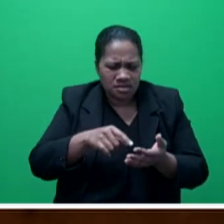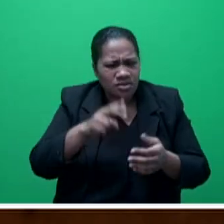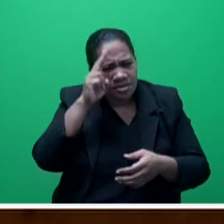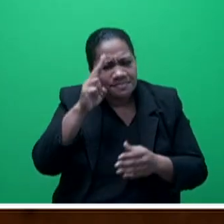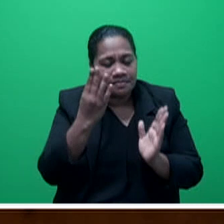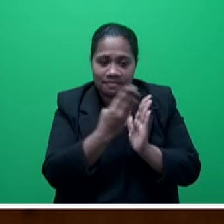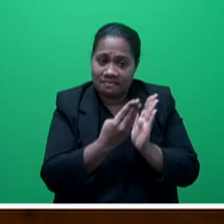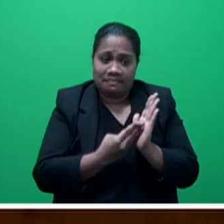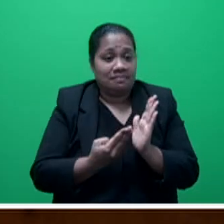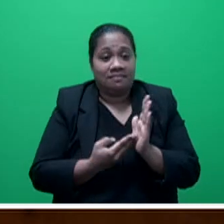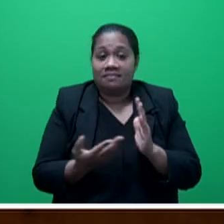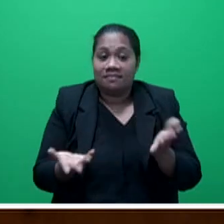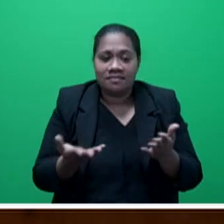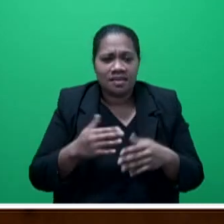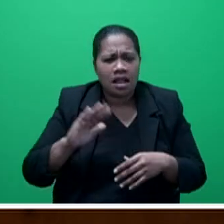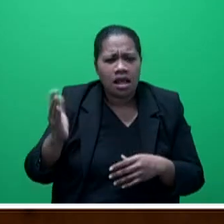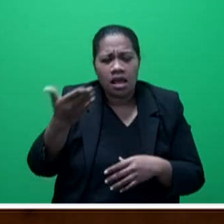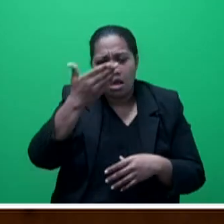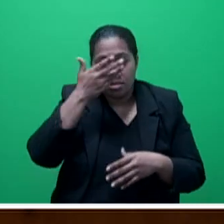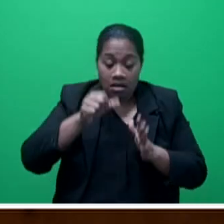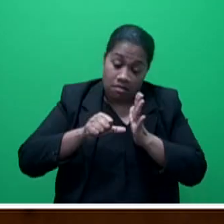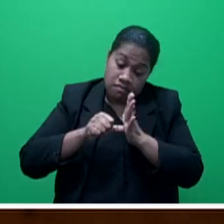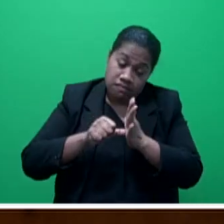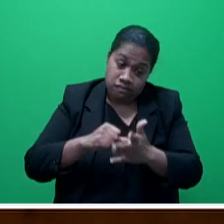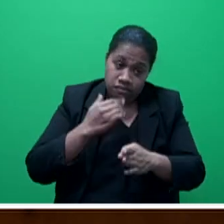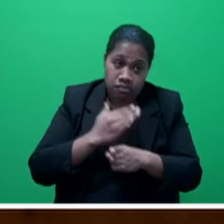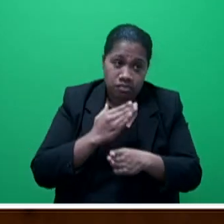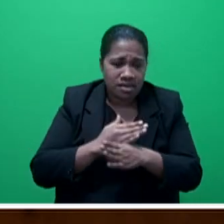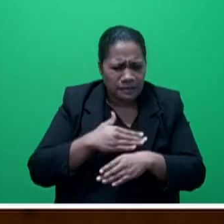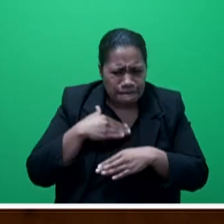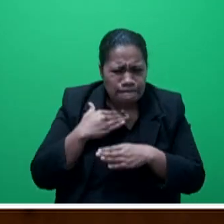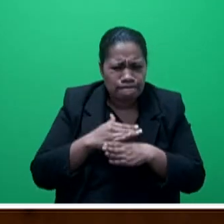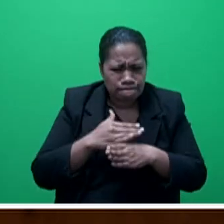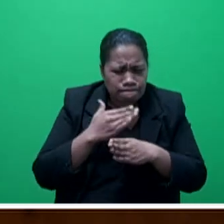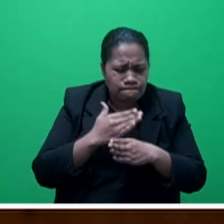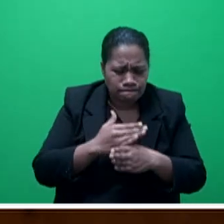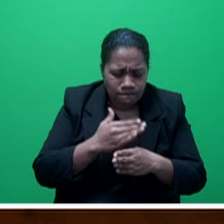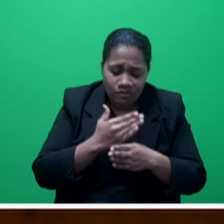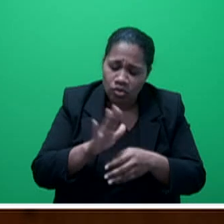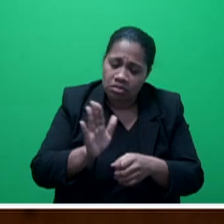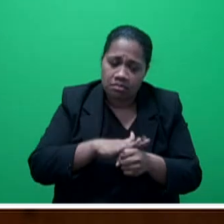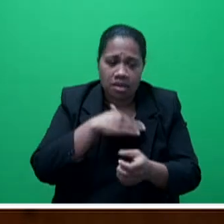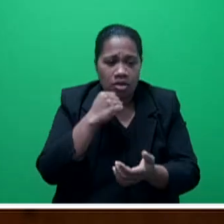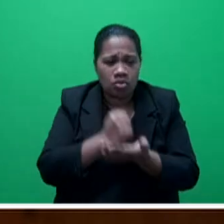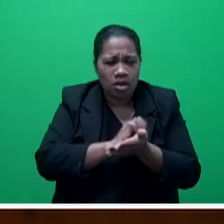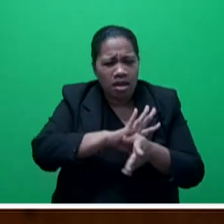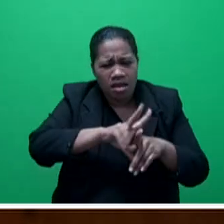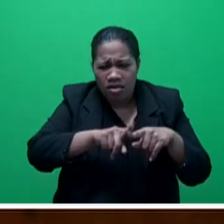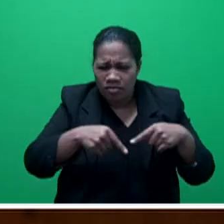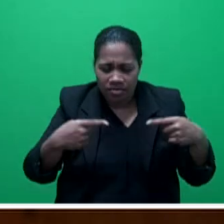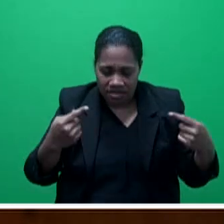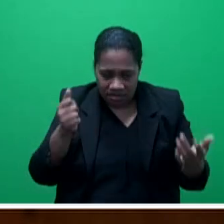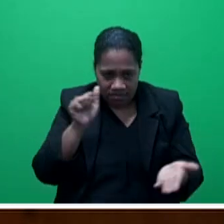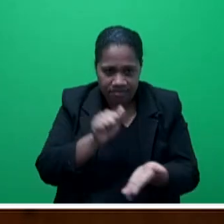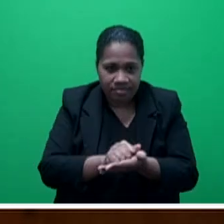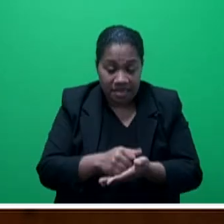Even up until the last minute, the hard-working budget team is working non-stop to ensure everything is correct. I would rather wait 1 hour